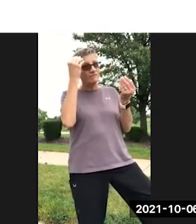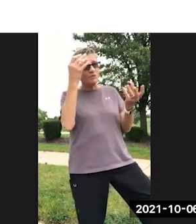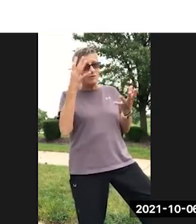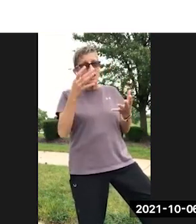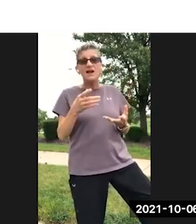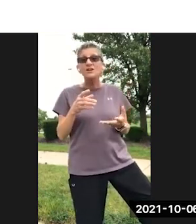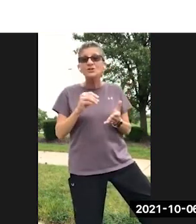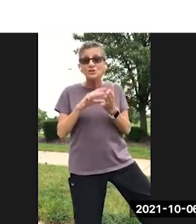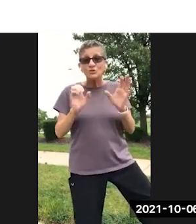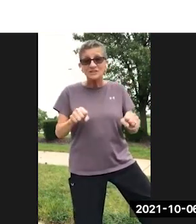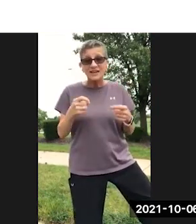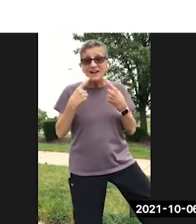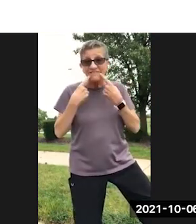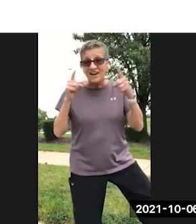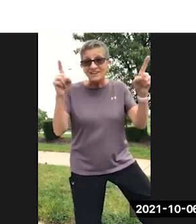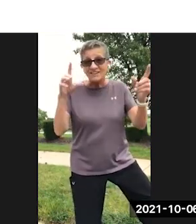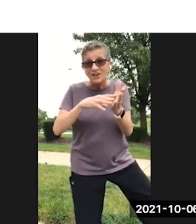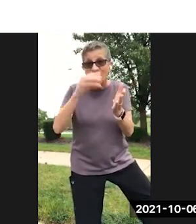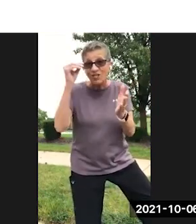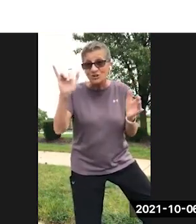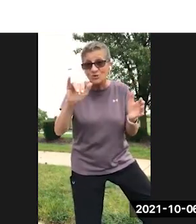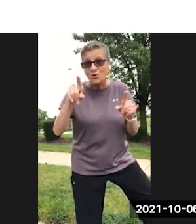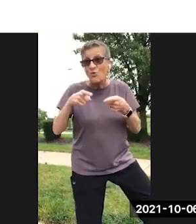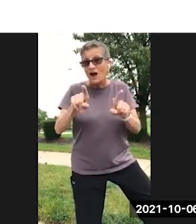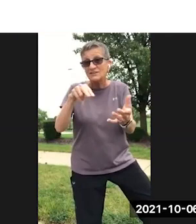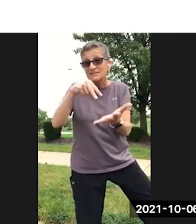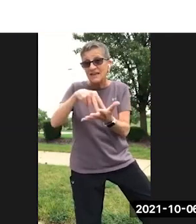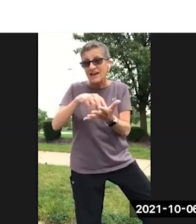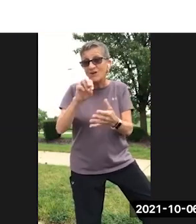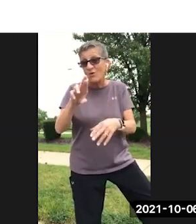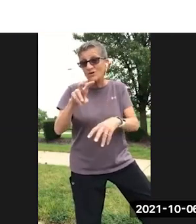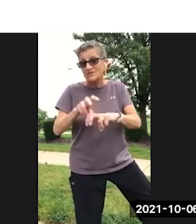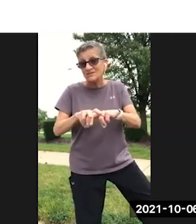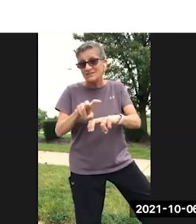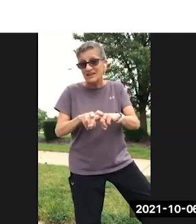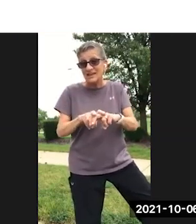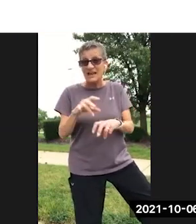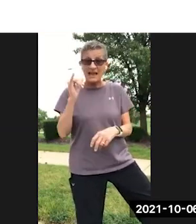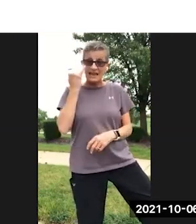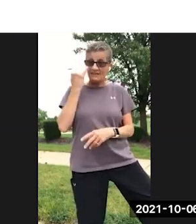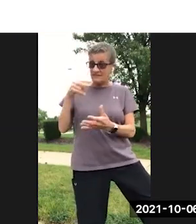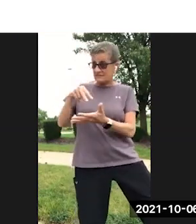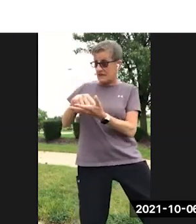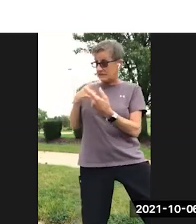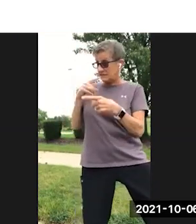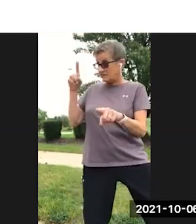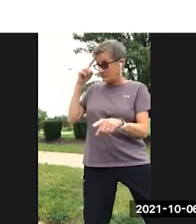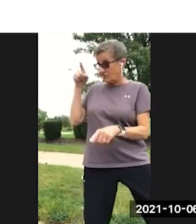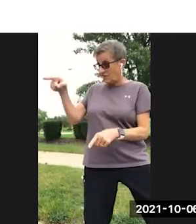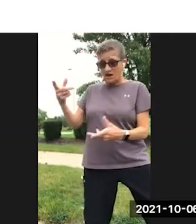learn while standing or also sitting if standing is accessible to them.